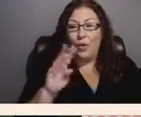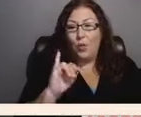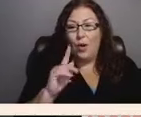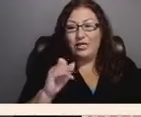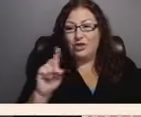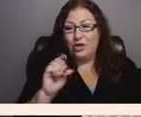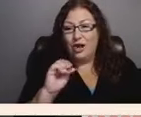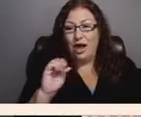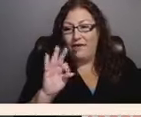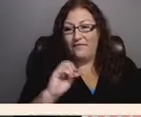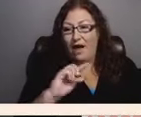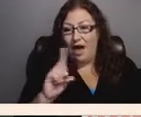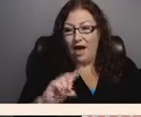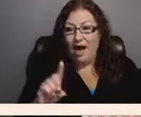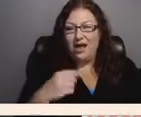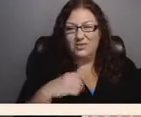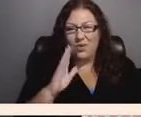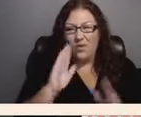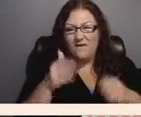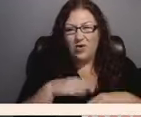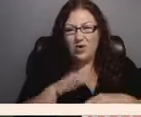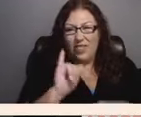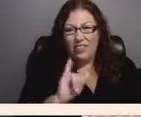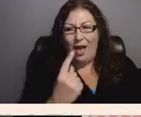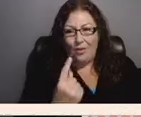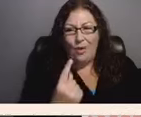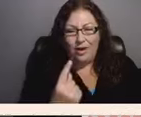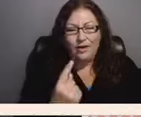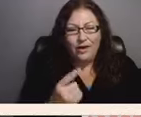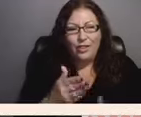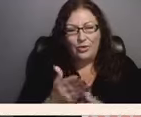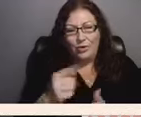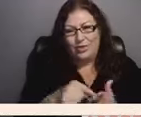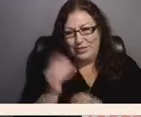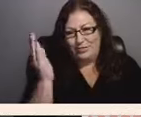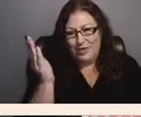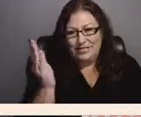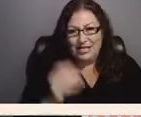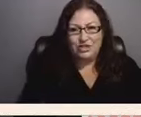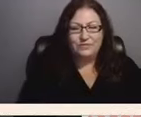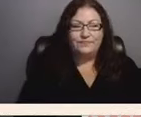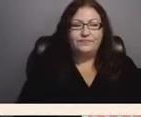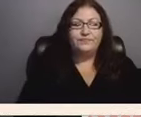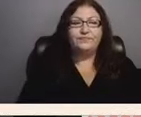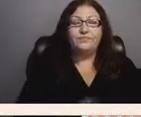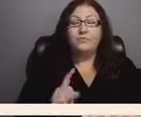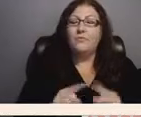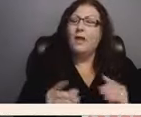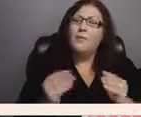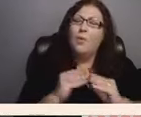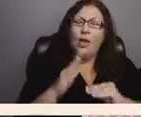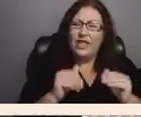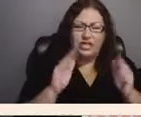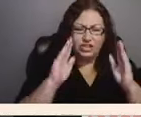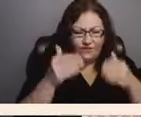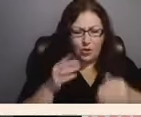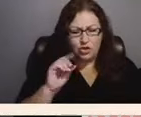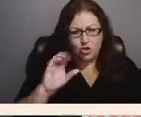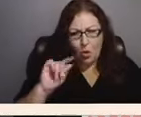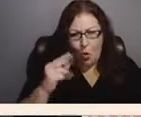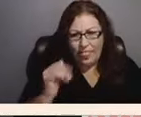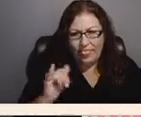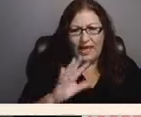we're going to focus on through this presentation. But more than focusing on Dorothy and her